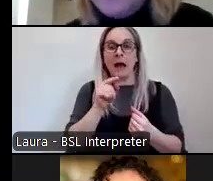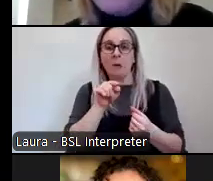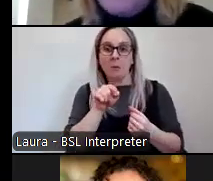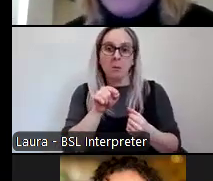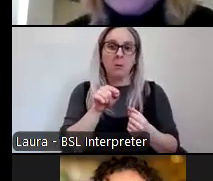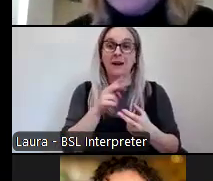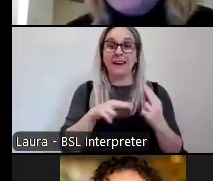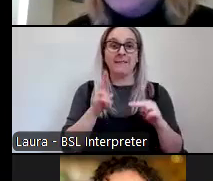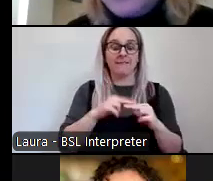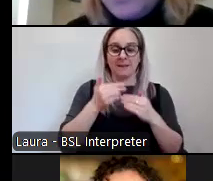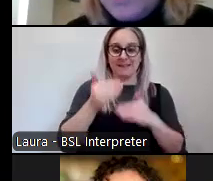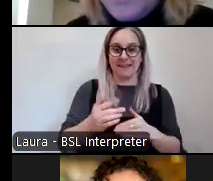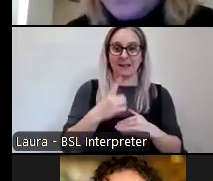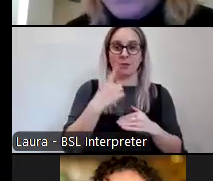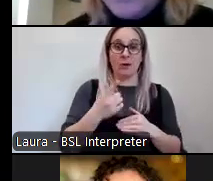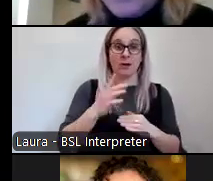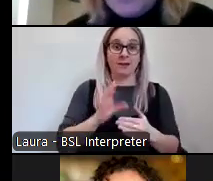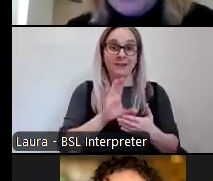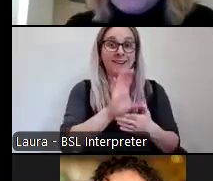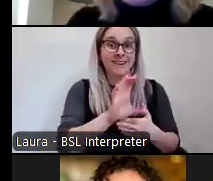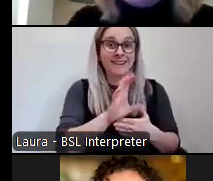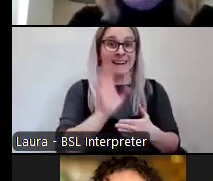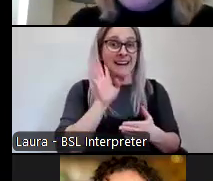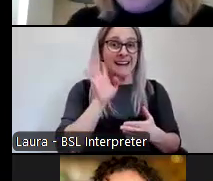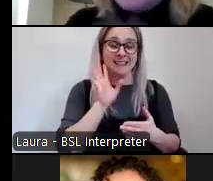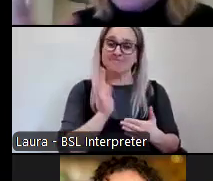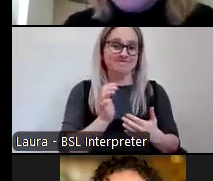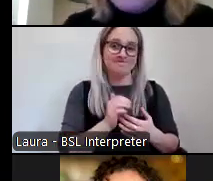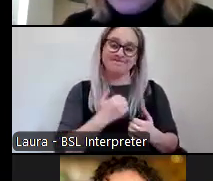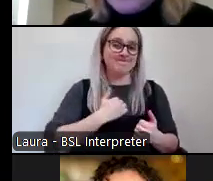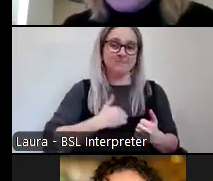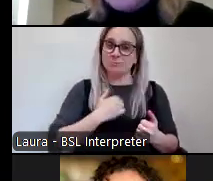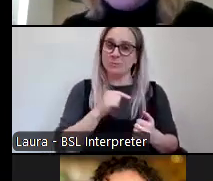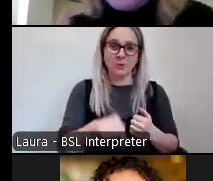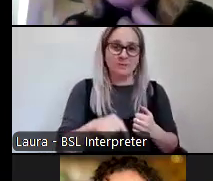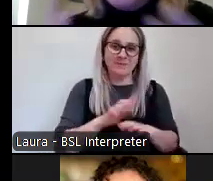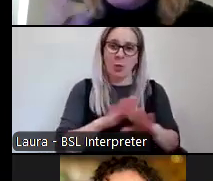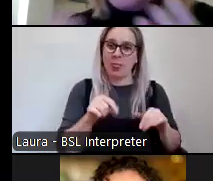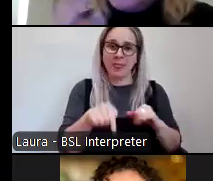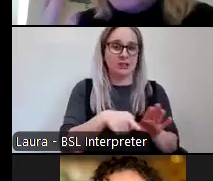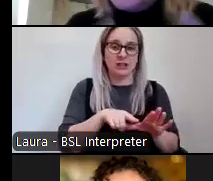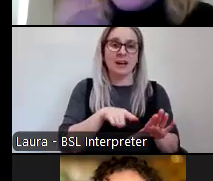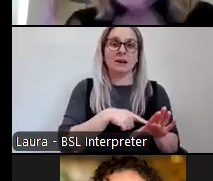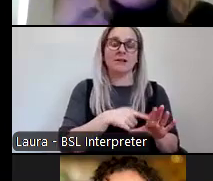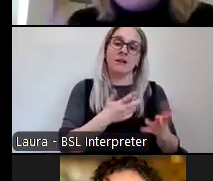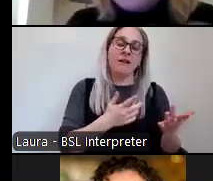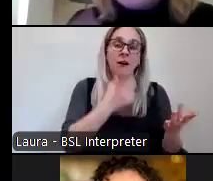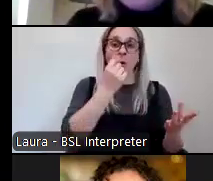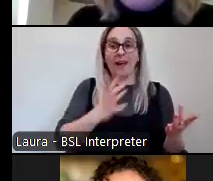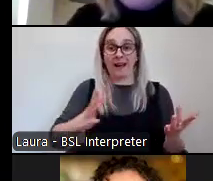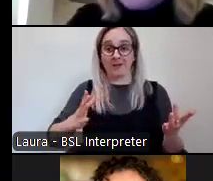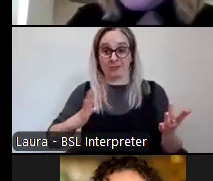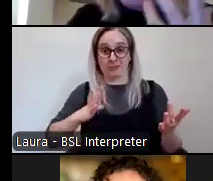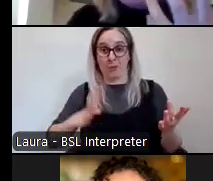unsuccessful following stage 1, you're also welcome to do so. We hope that in designing the questions, they are a useful exercise